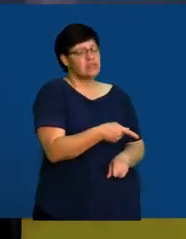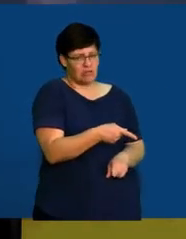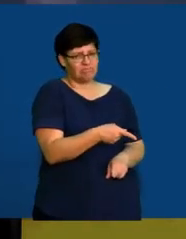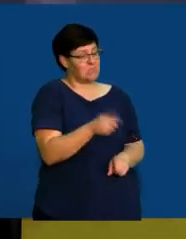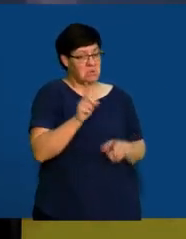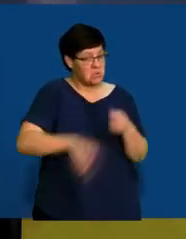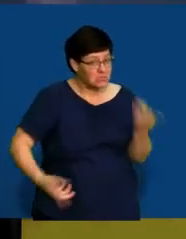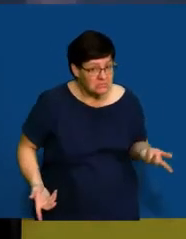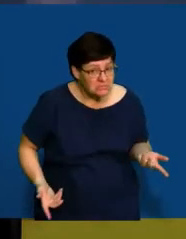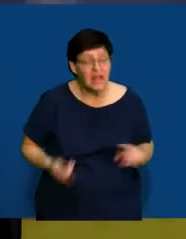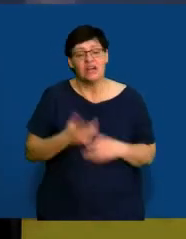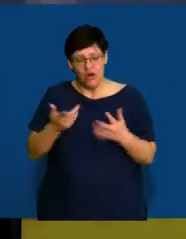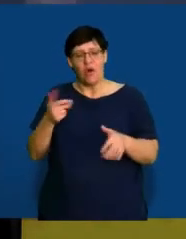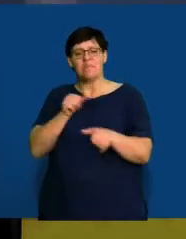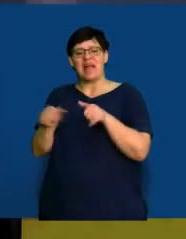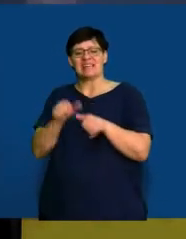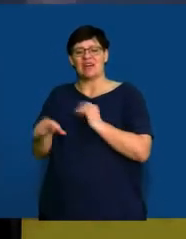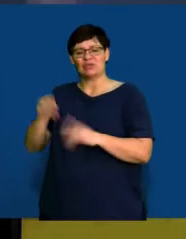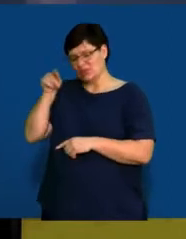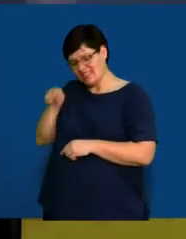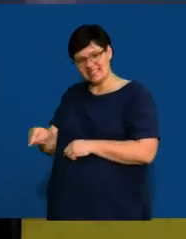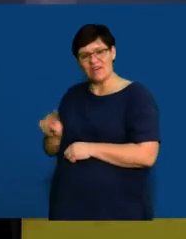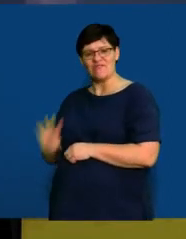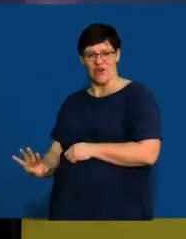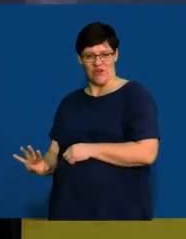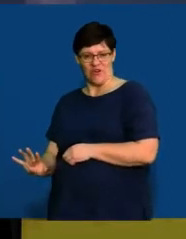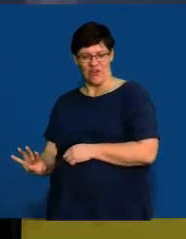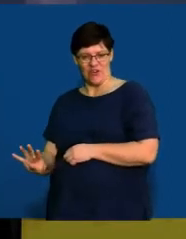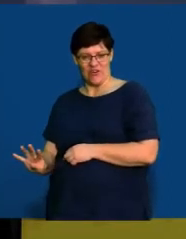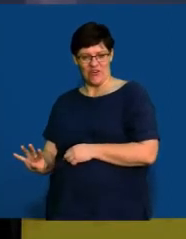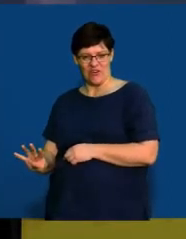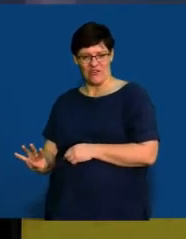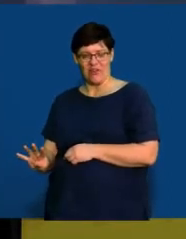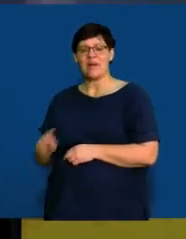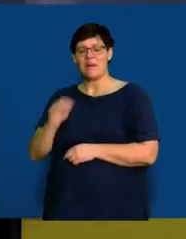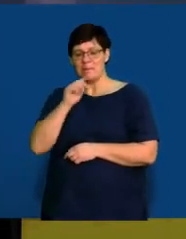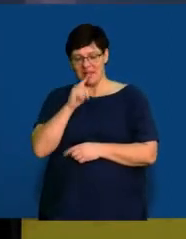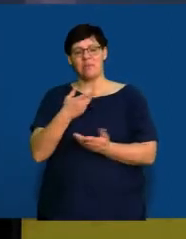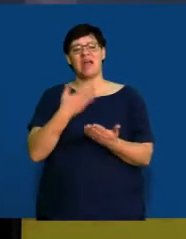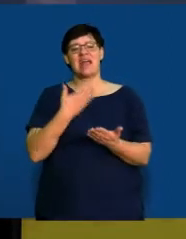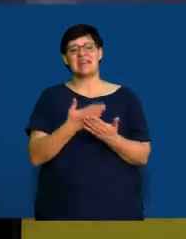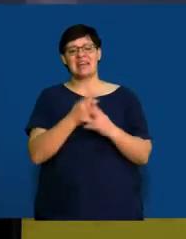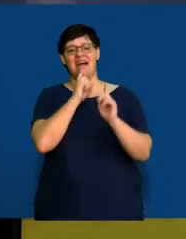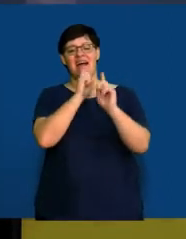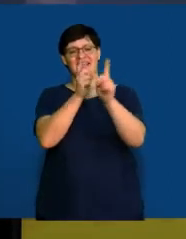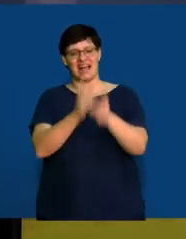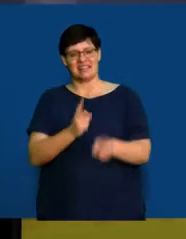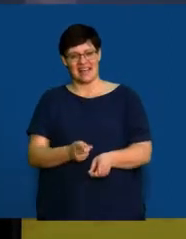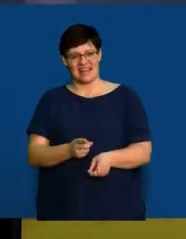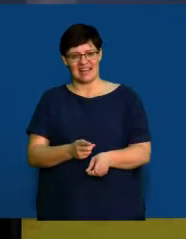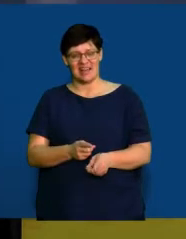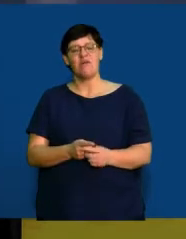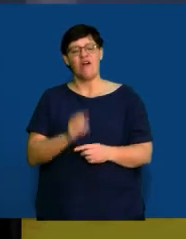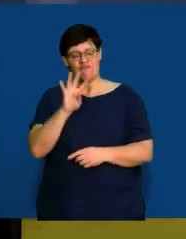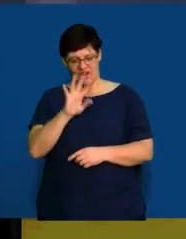weren't. So it is obvious you are selecting question 4. And that would enable you to answer yes in